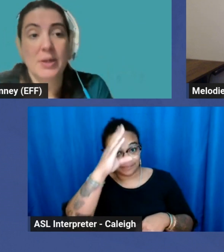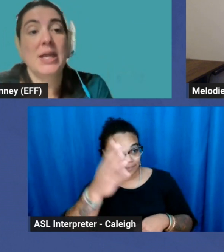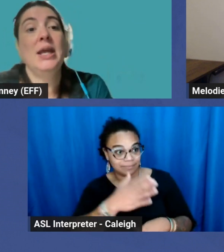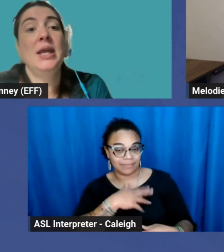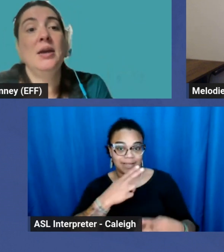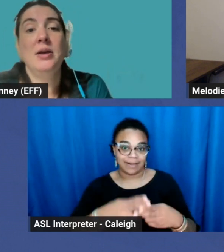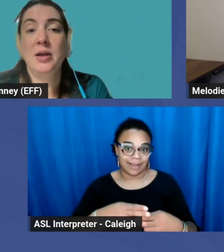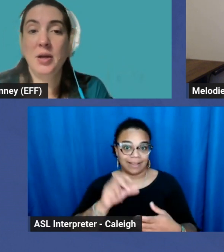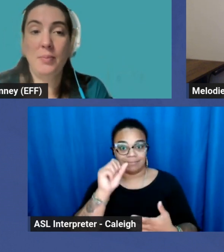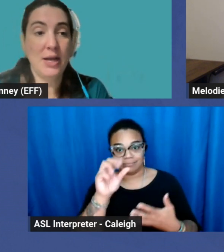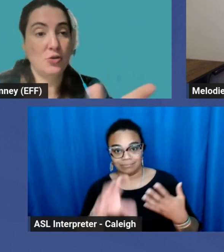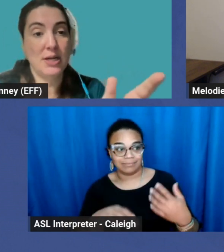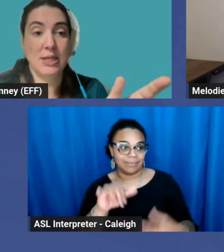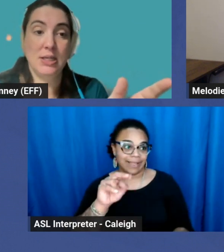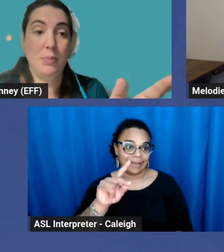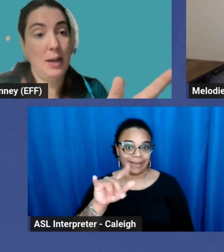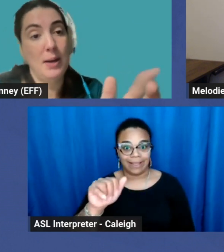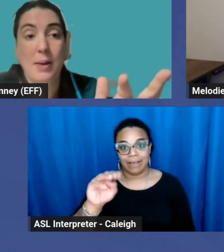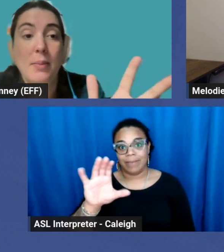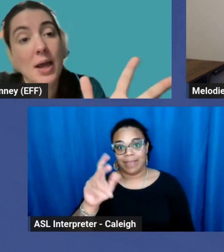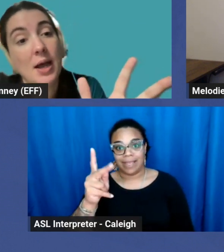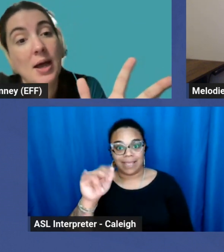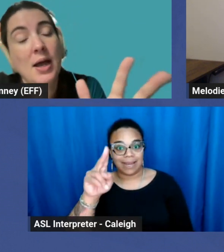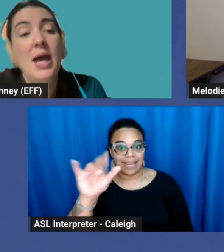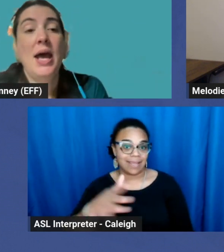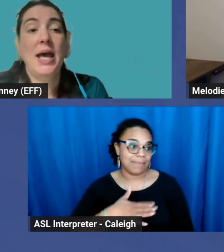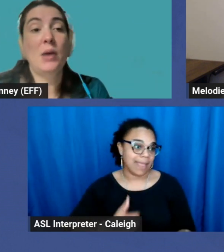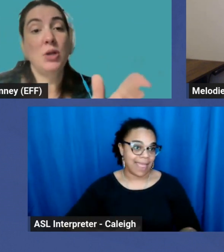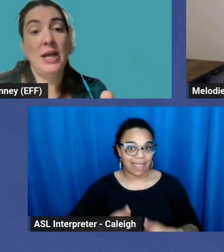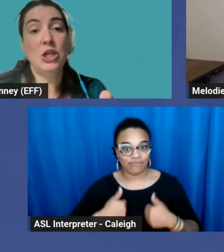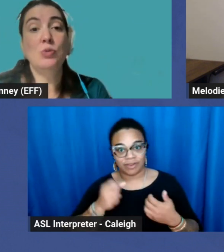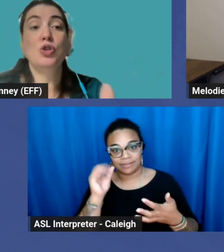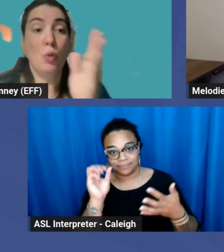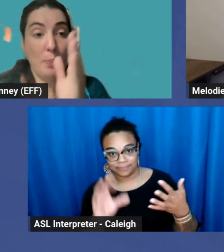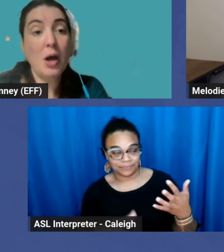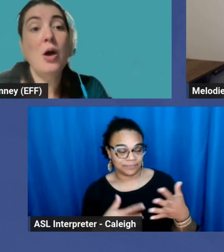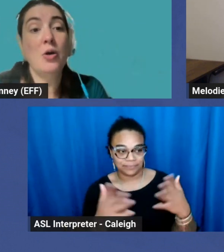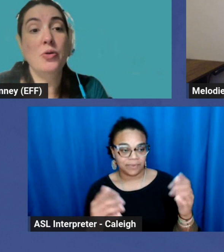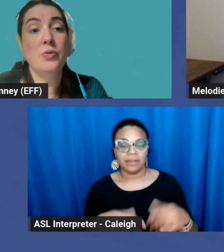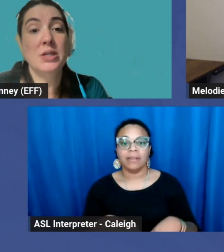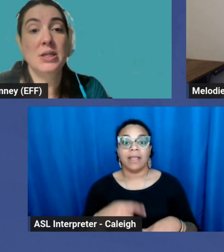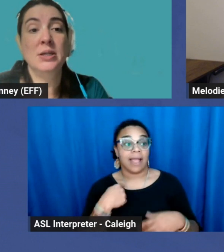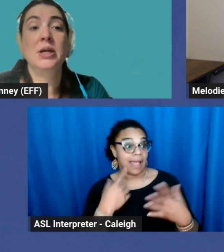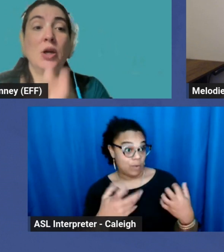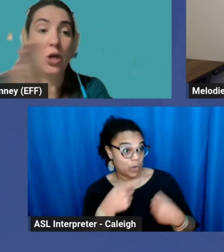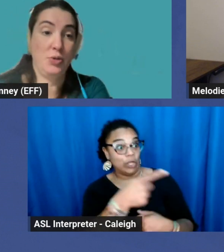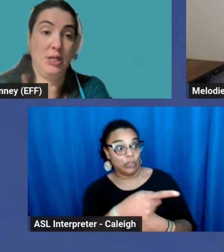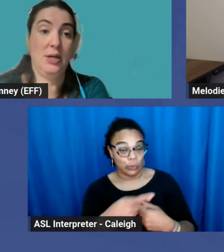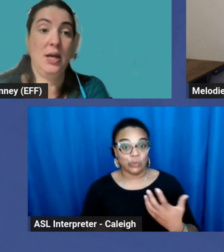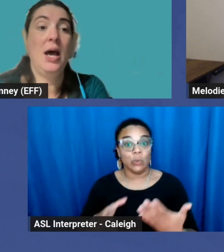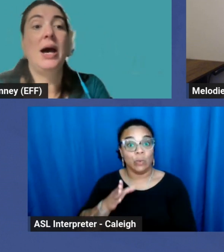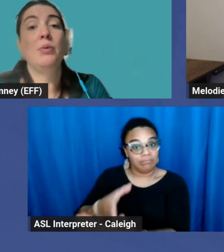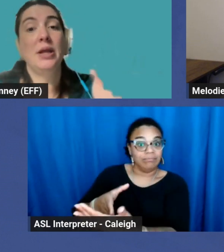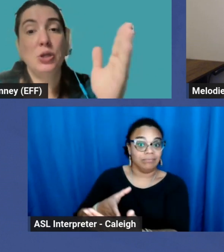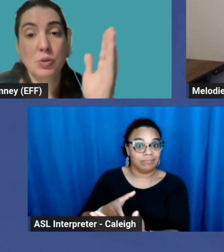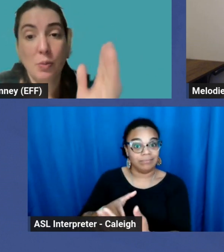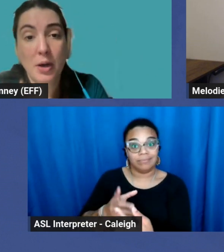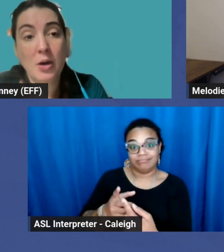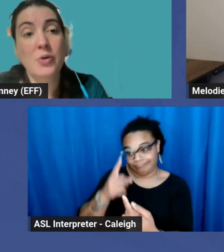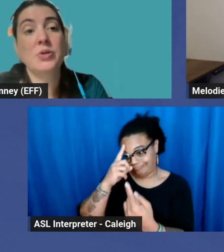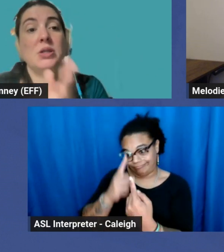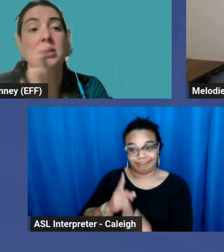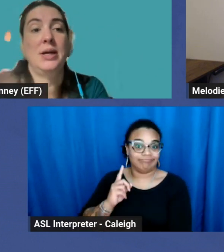India McKinney. My address is blah, blah, blah, blah. And I would like you to oppose COSA. I would like you